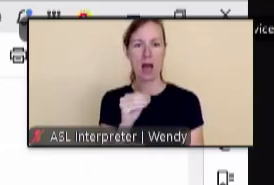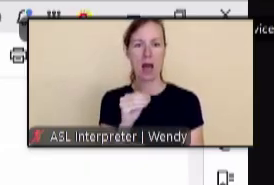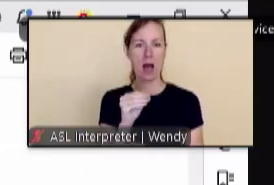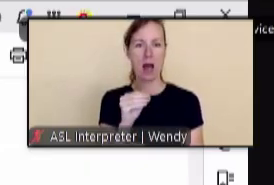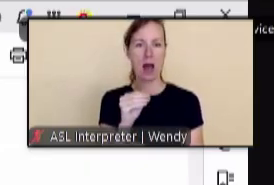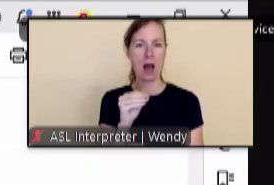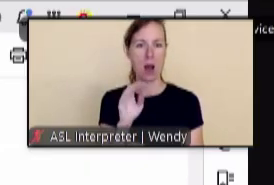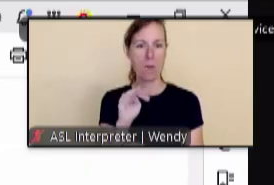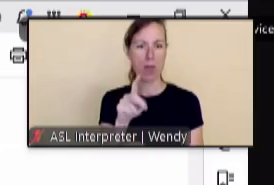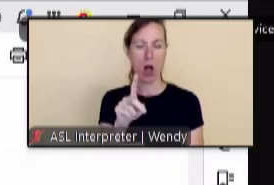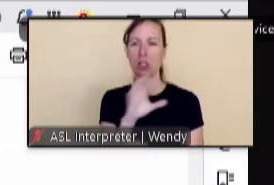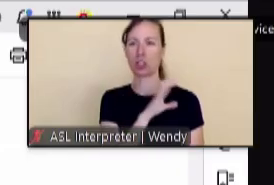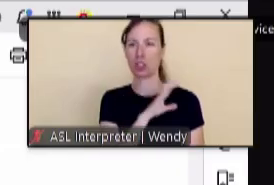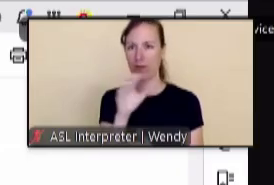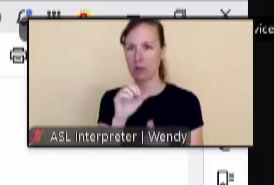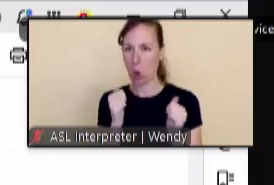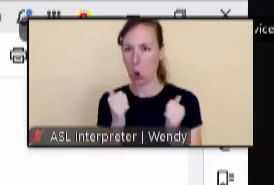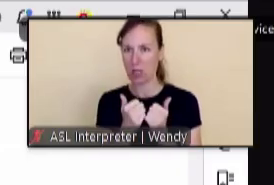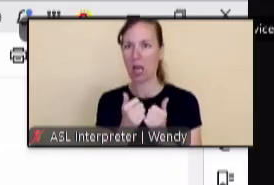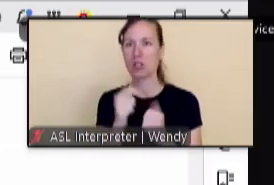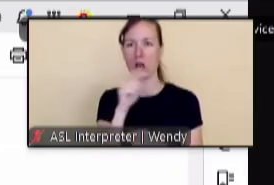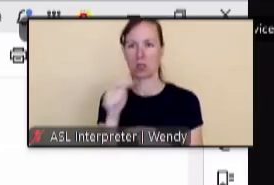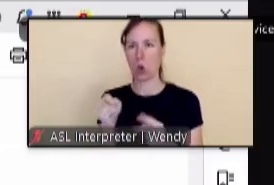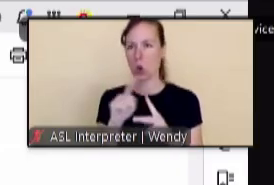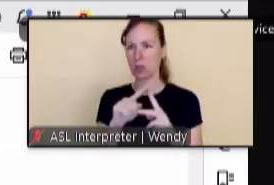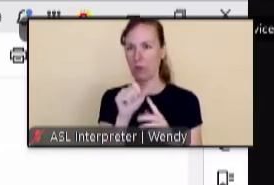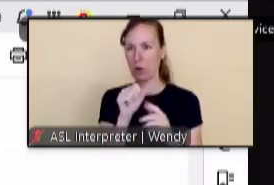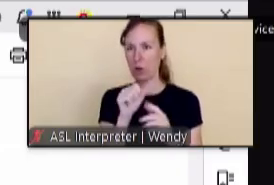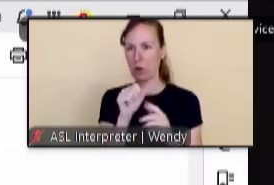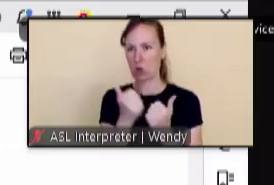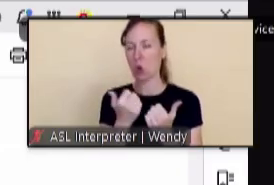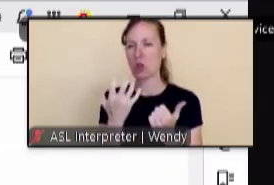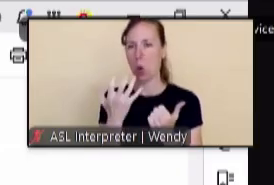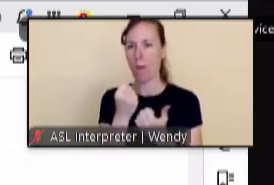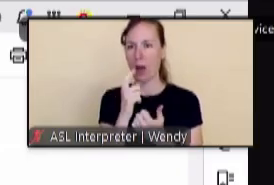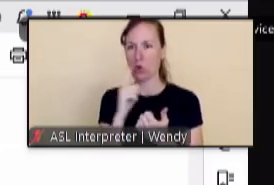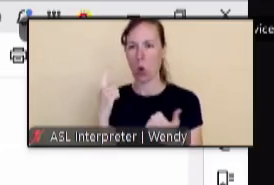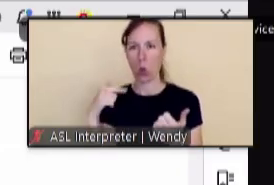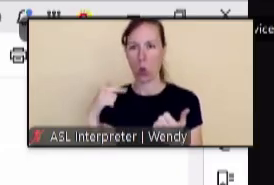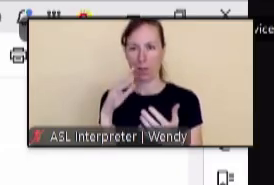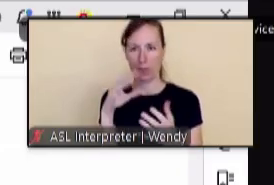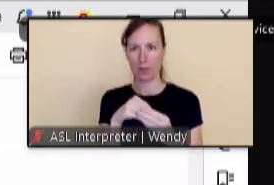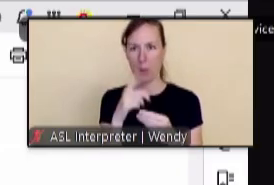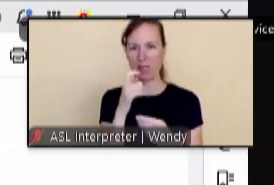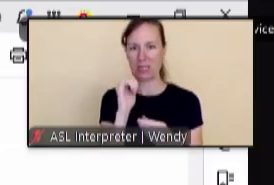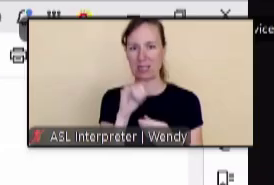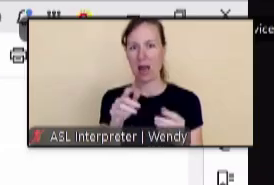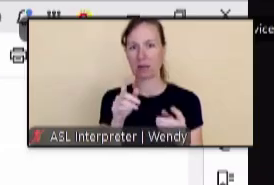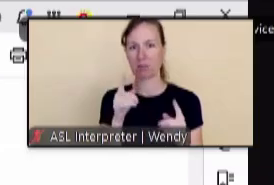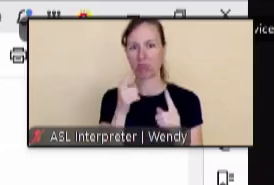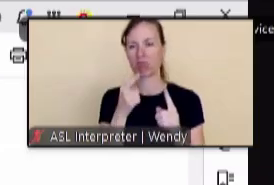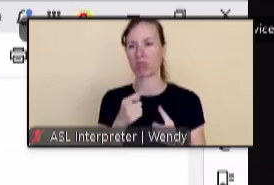because that transcends towards professional development. So again, I'll stop there in case there's any questions.